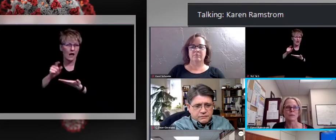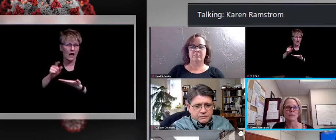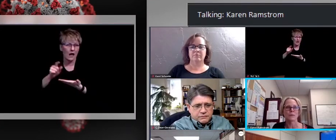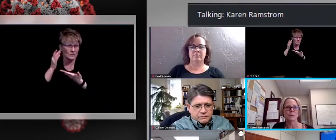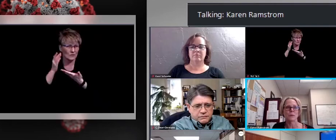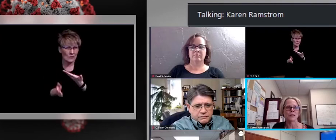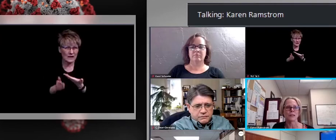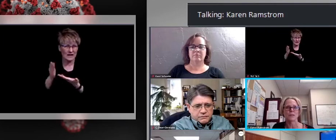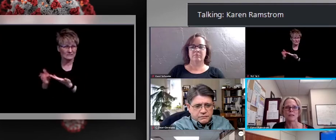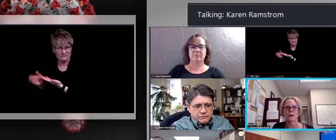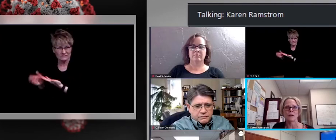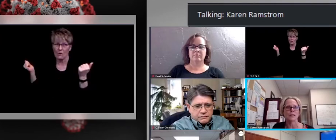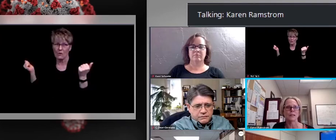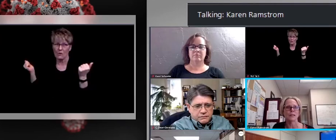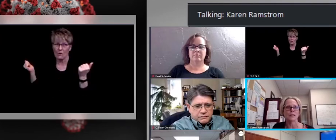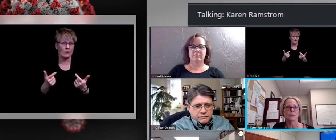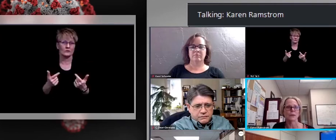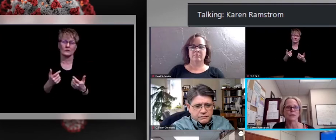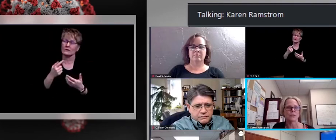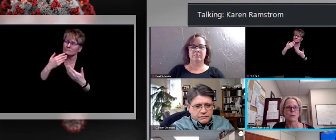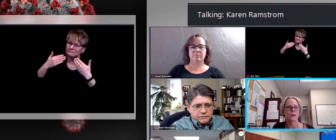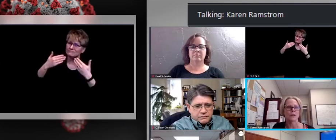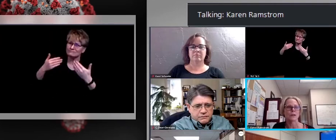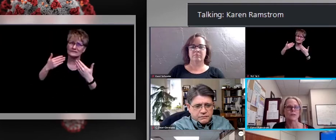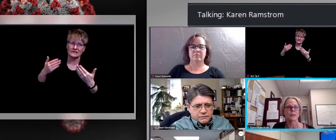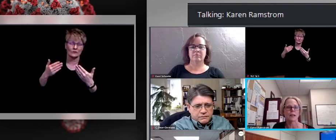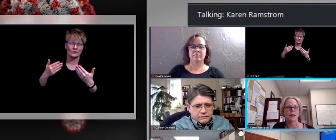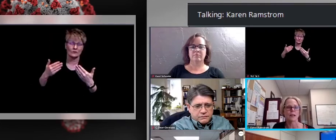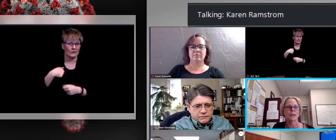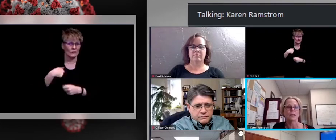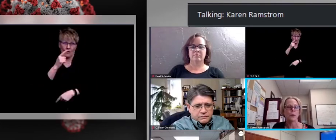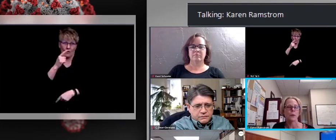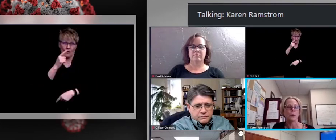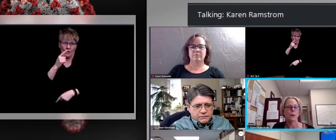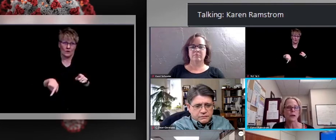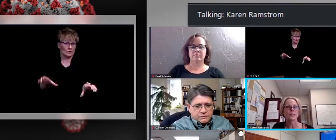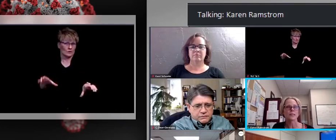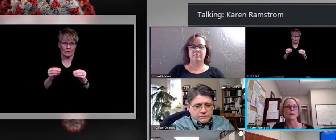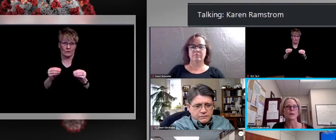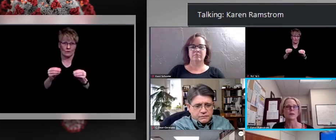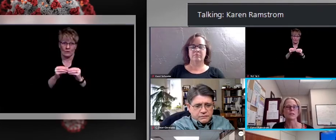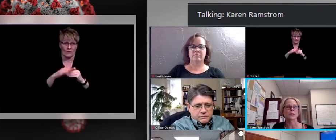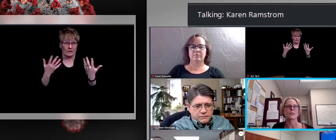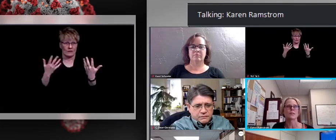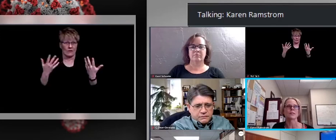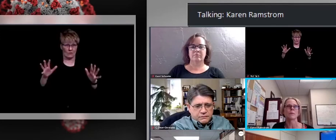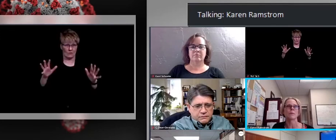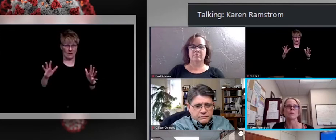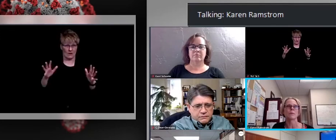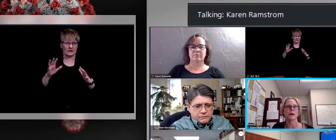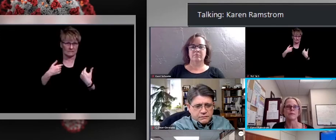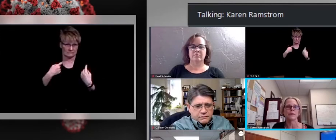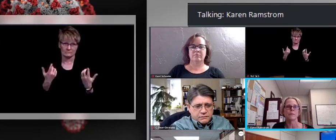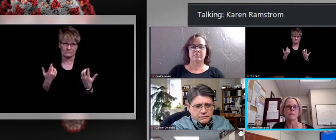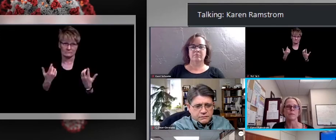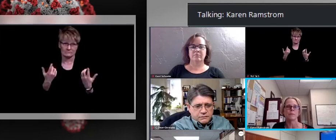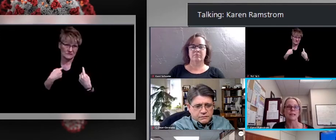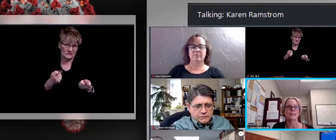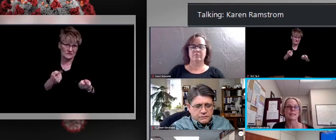I just want to send a big thank you to them. I don't think that we could do more, honestly. And we are continuing to increase the number